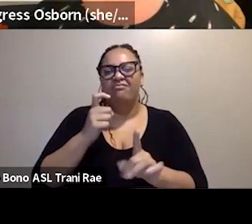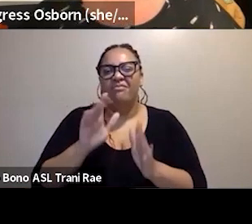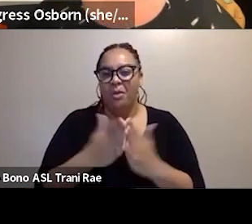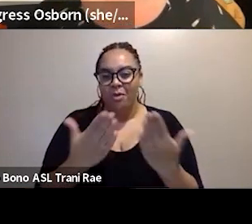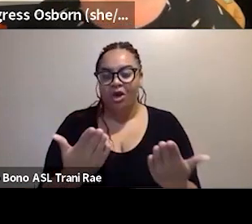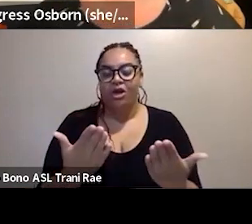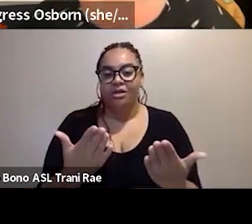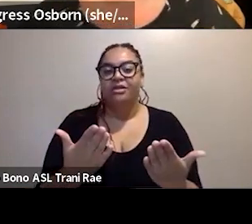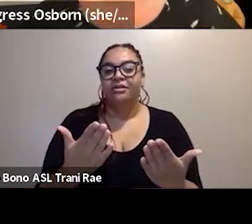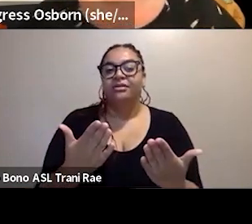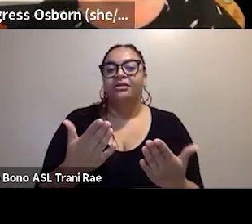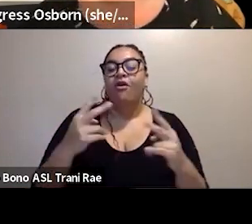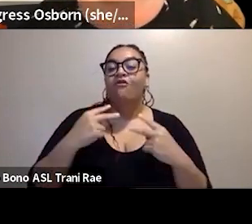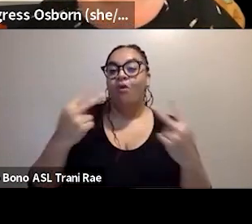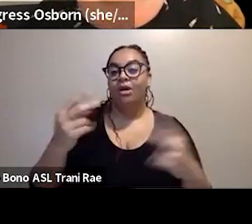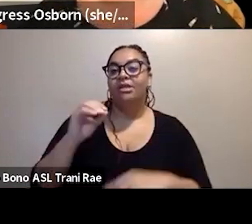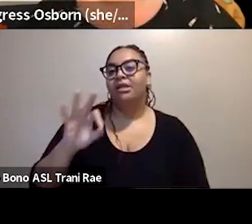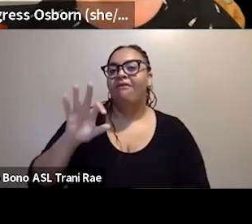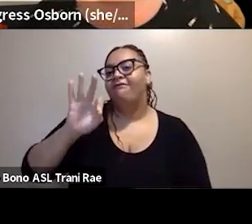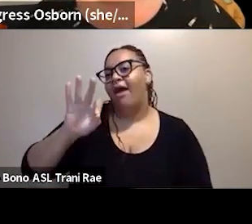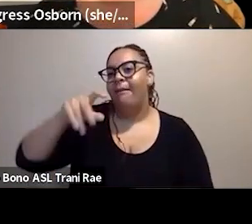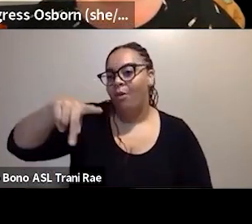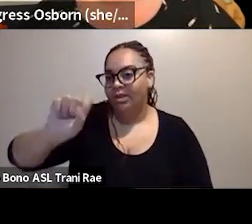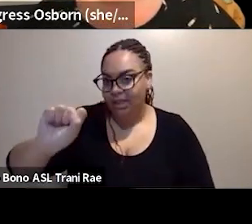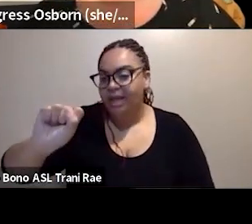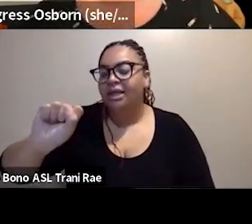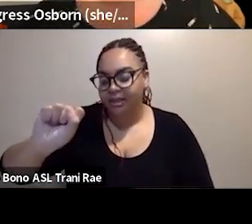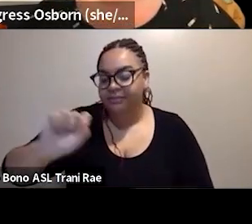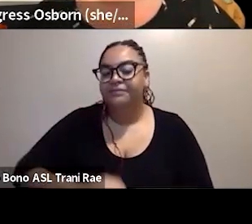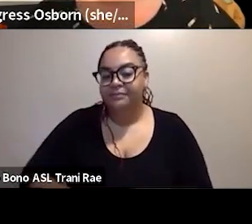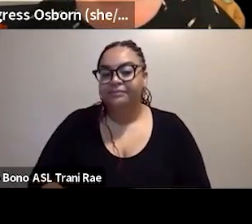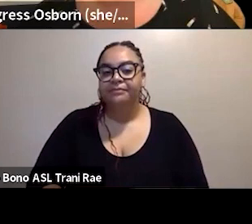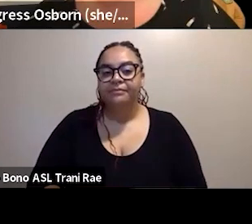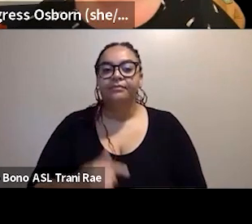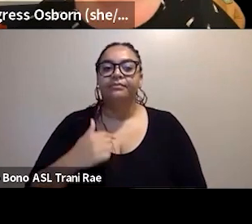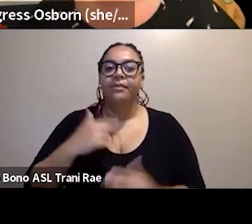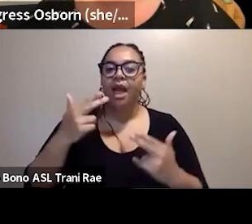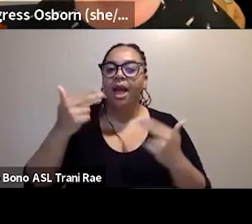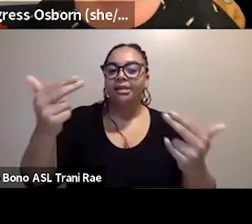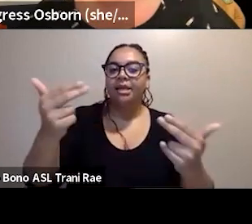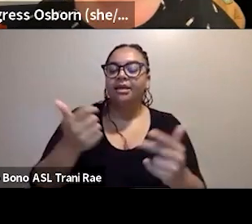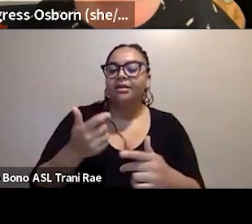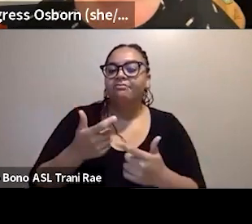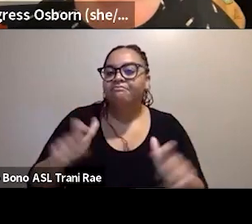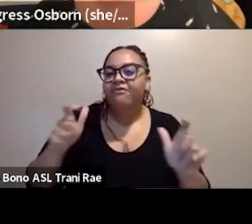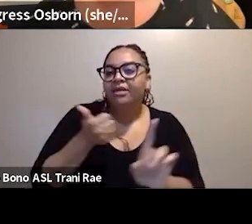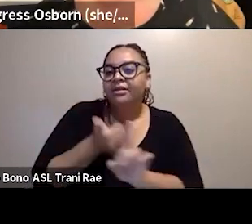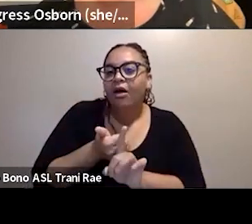Voices of the Fat Poets Society. I sing the fat self to the memory of Walt